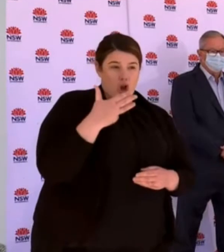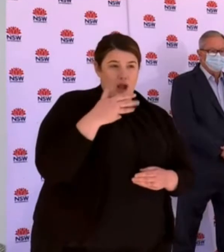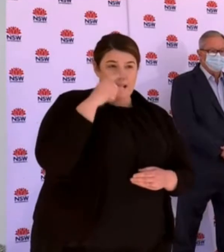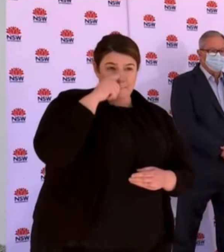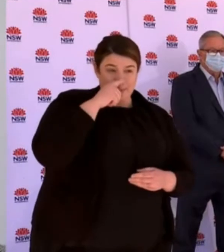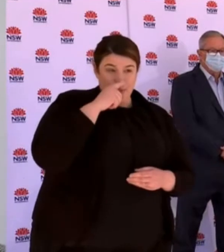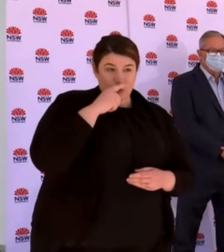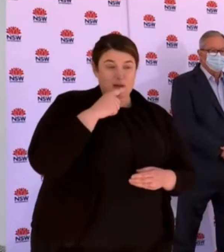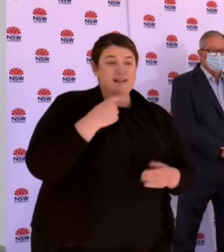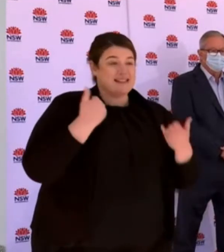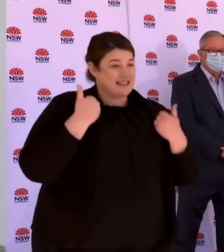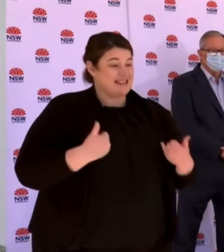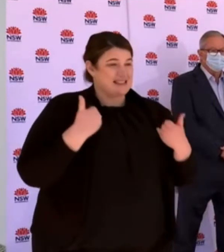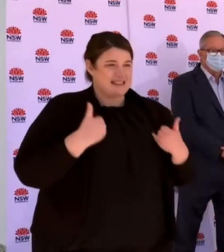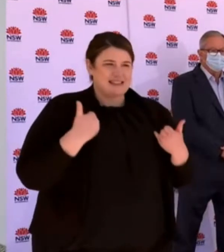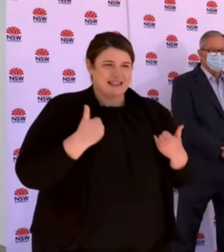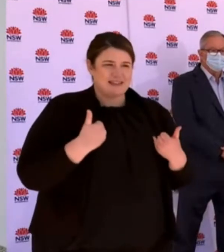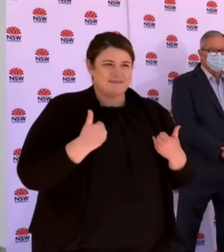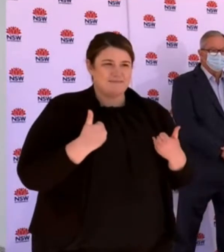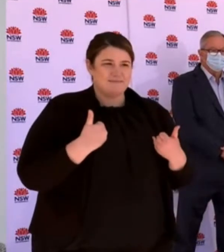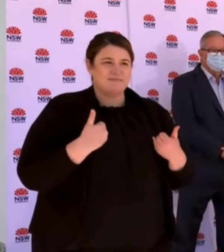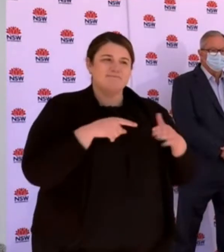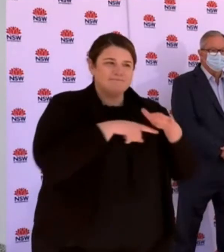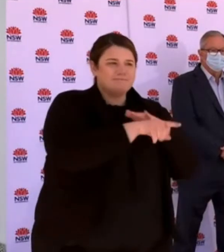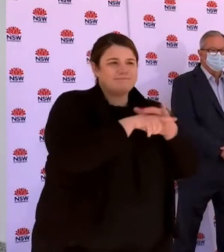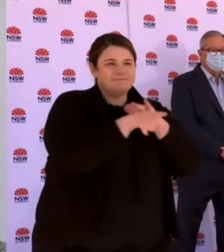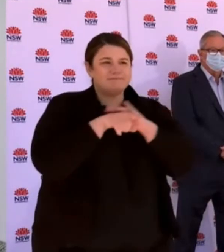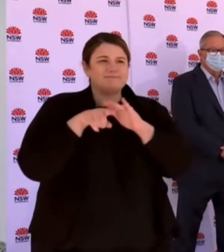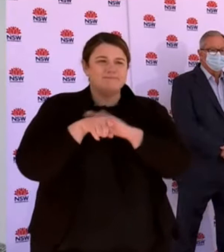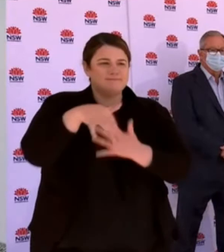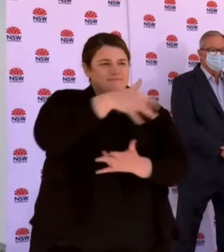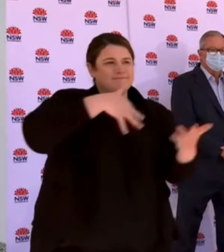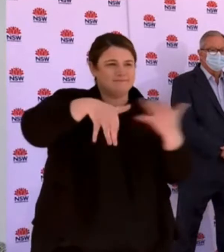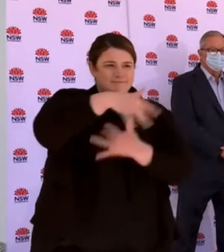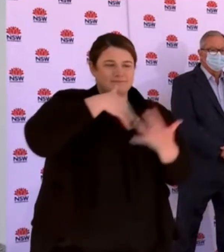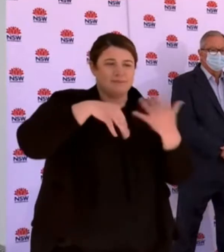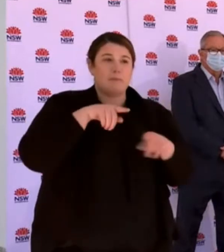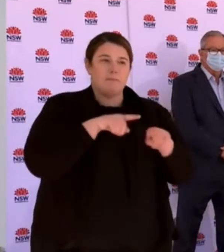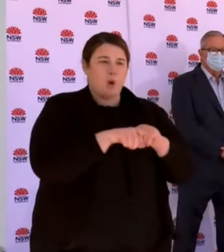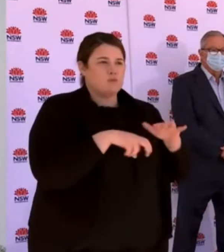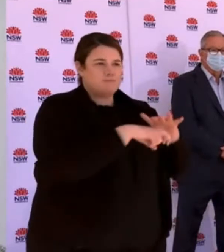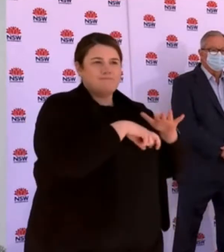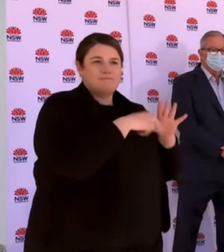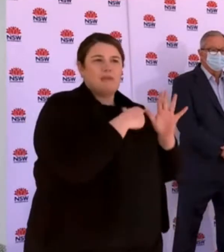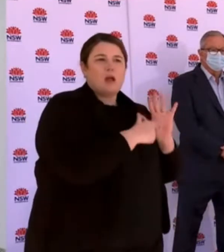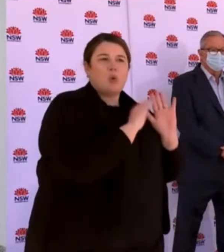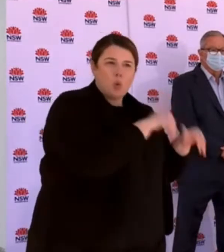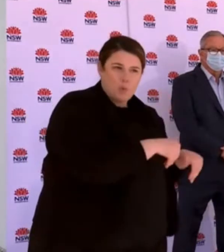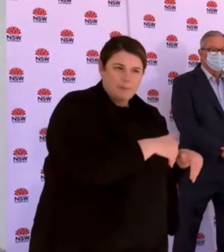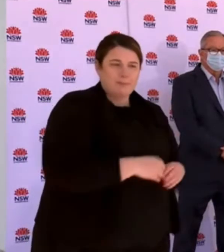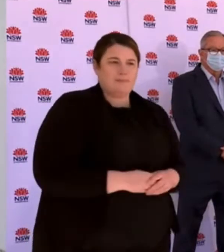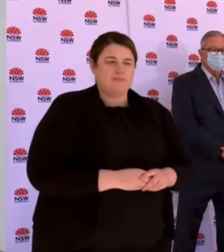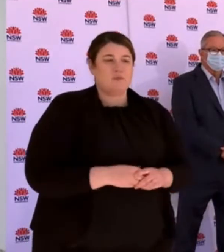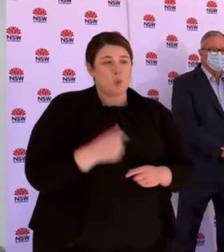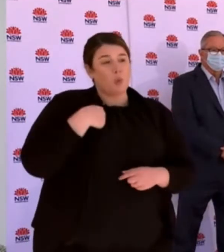were infectious during the time in the community that we understand out of that 35. So whilst, as predicted, the number